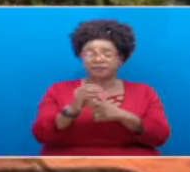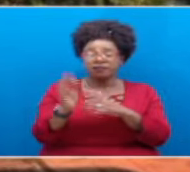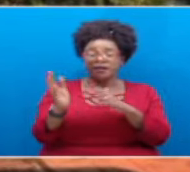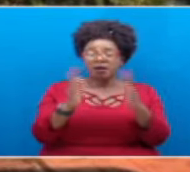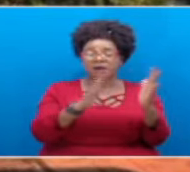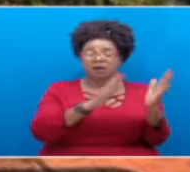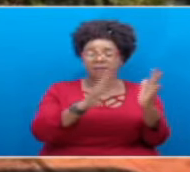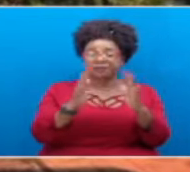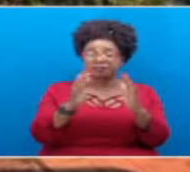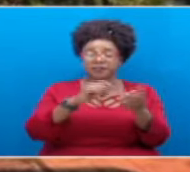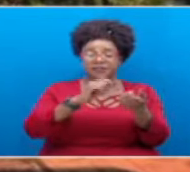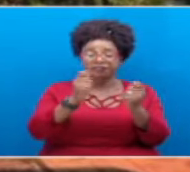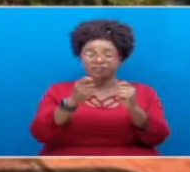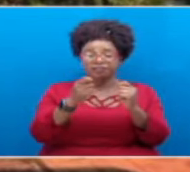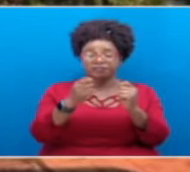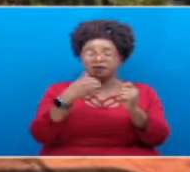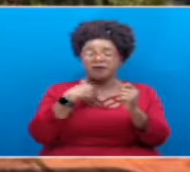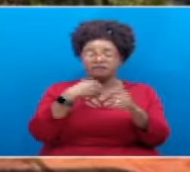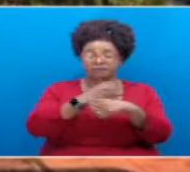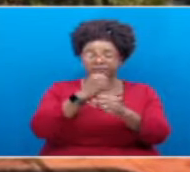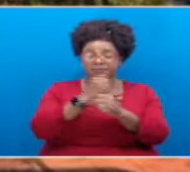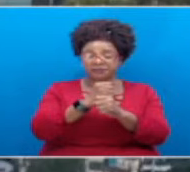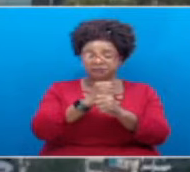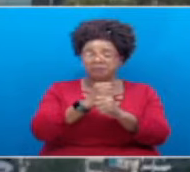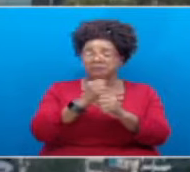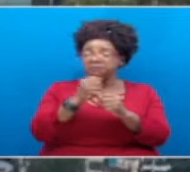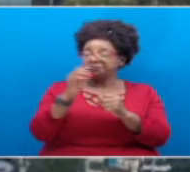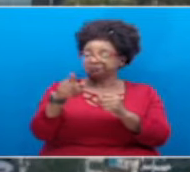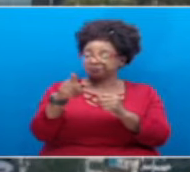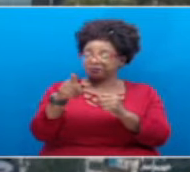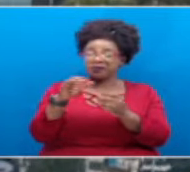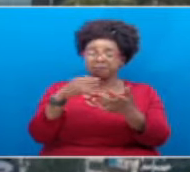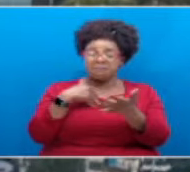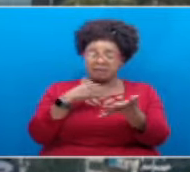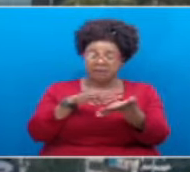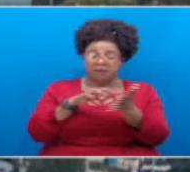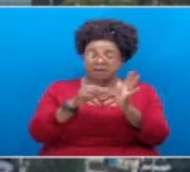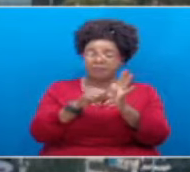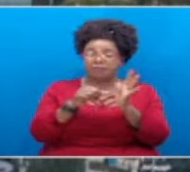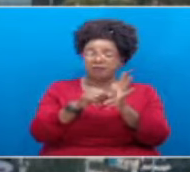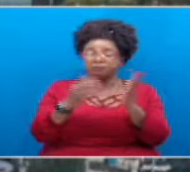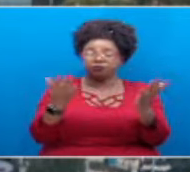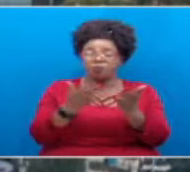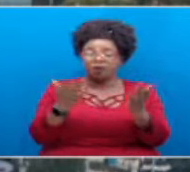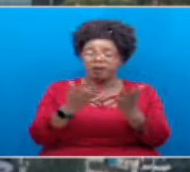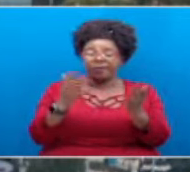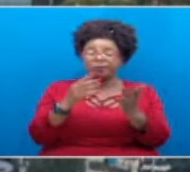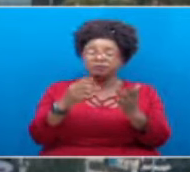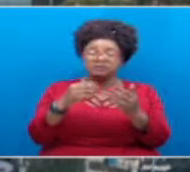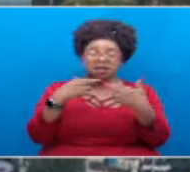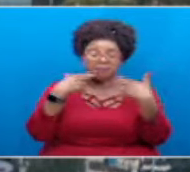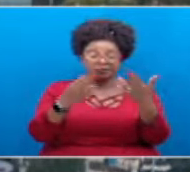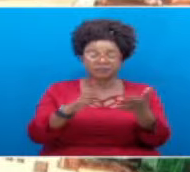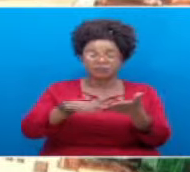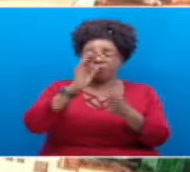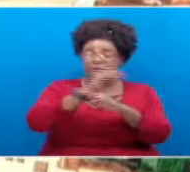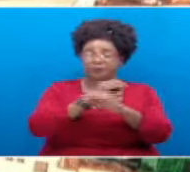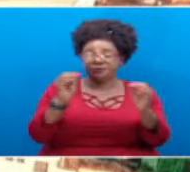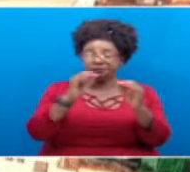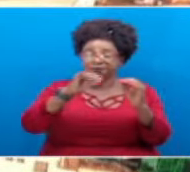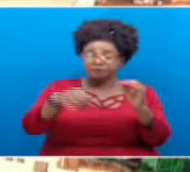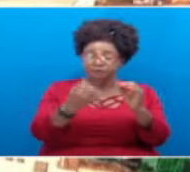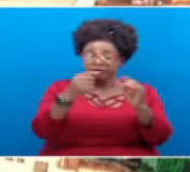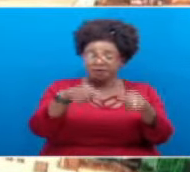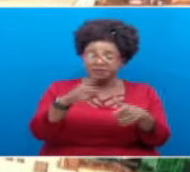has also seen malaria becoming problematic in regions where the disease was hardly reported. In January this year,